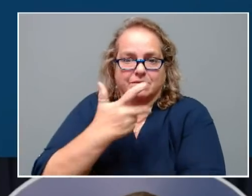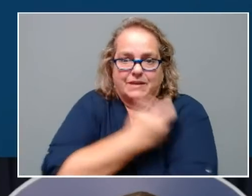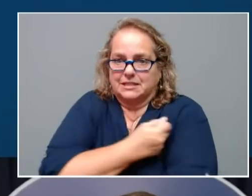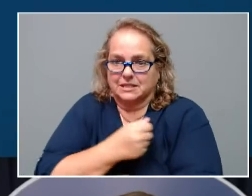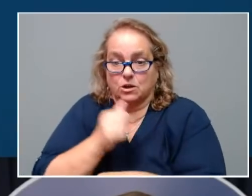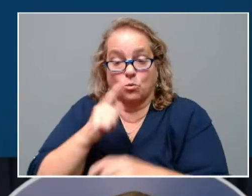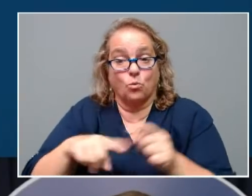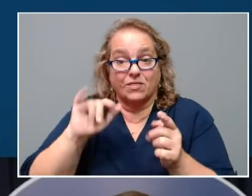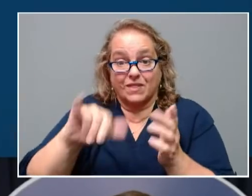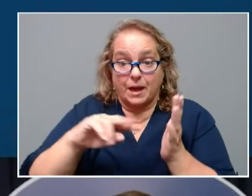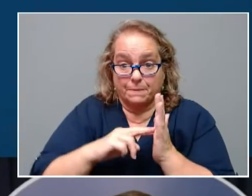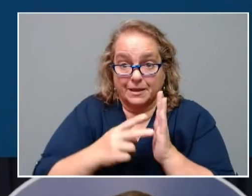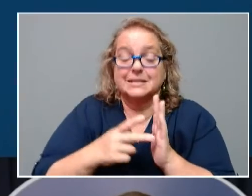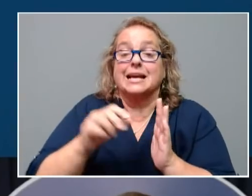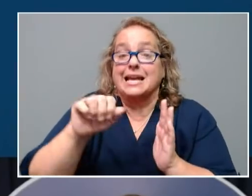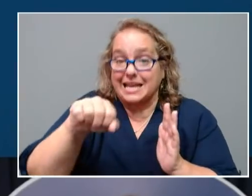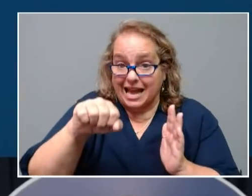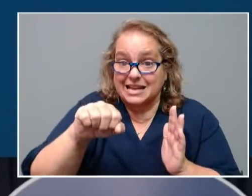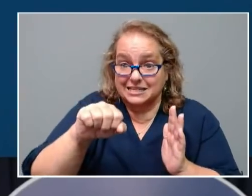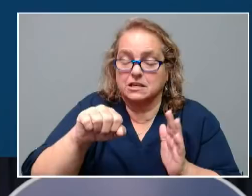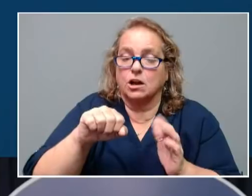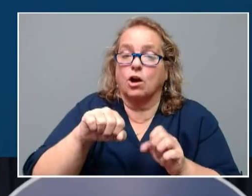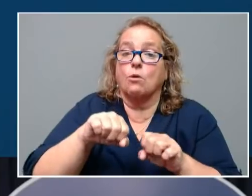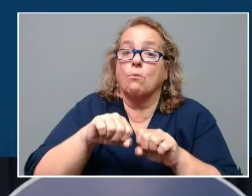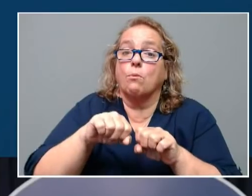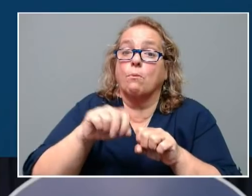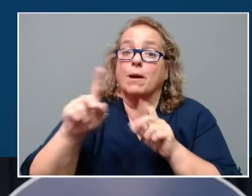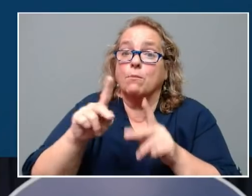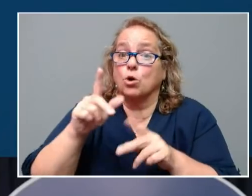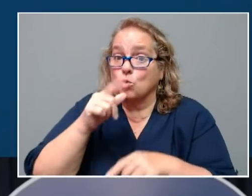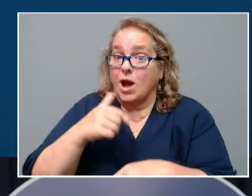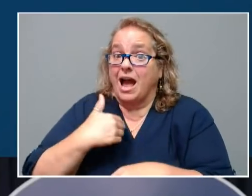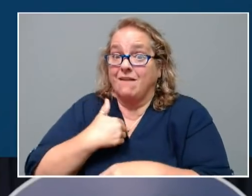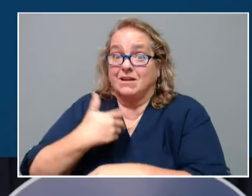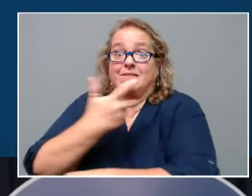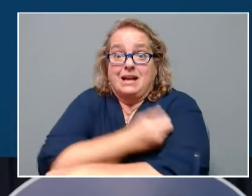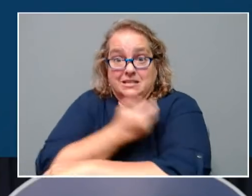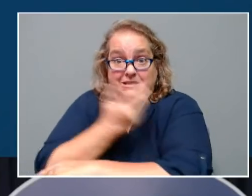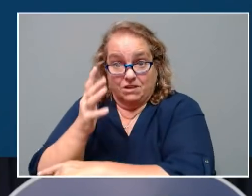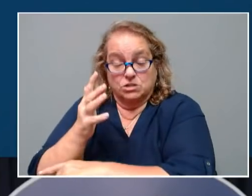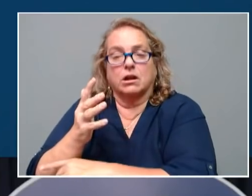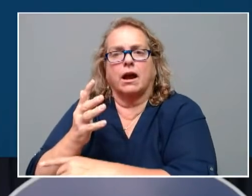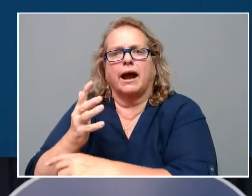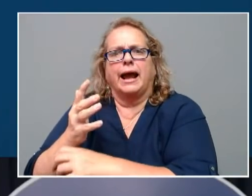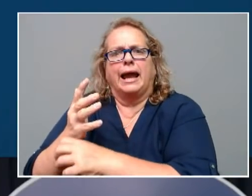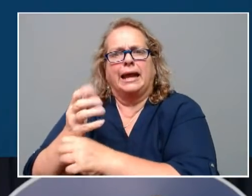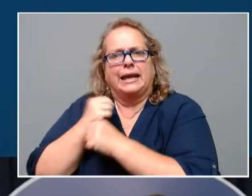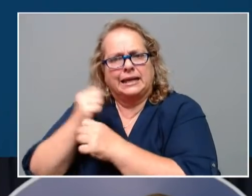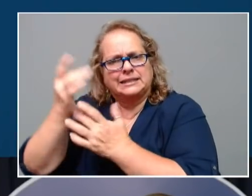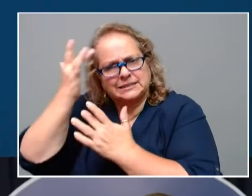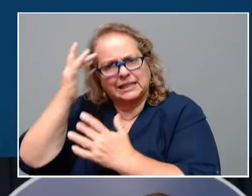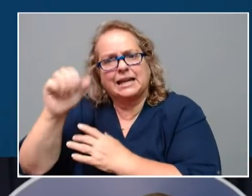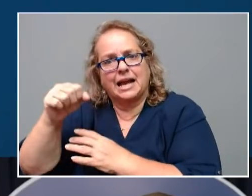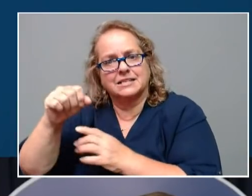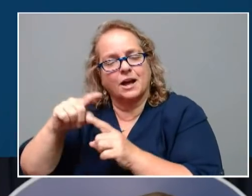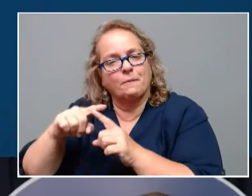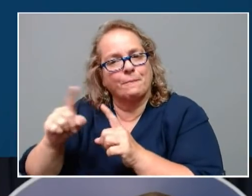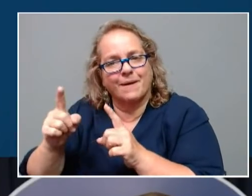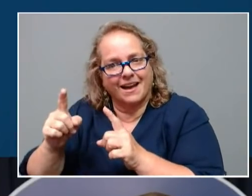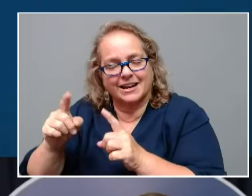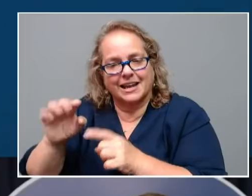is, yes, there are breakthrough cases, but when you look at the second piece, look, 92.1% of